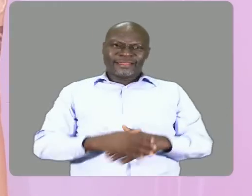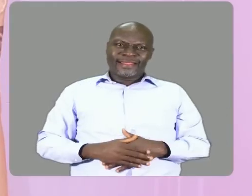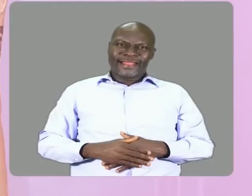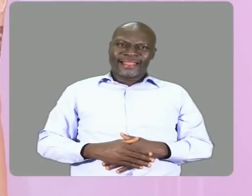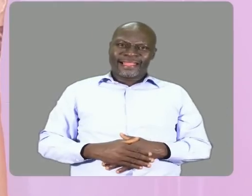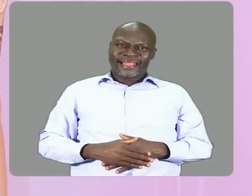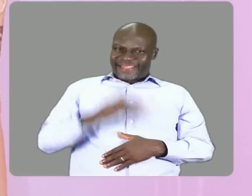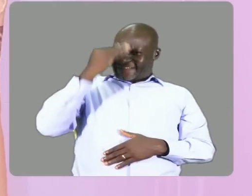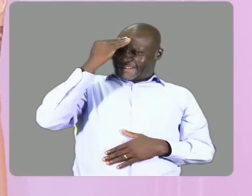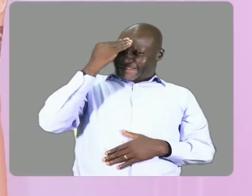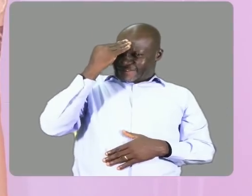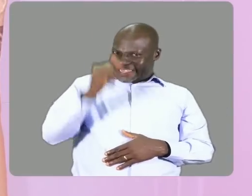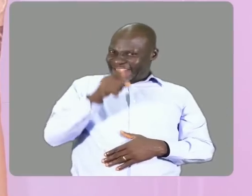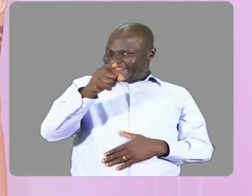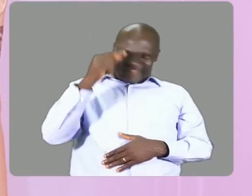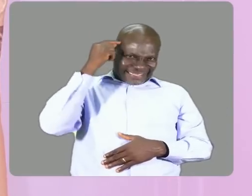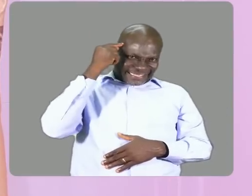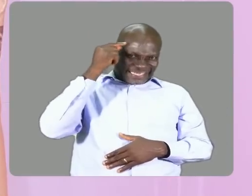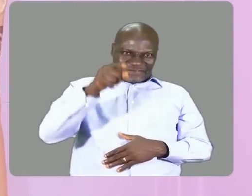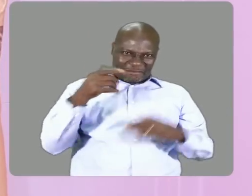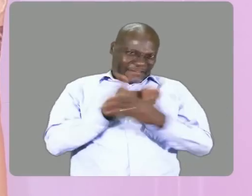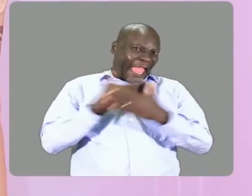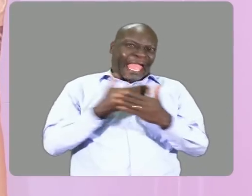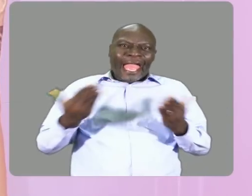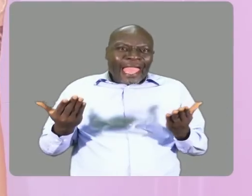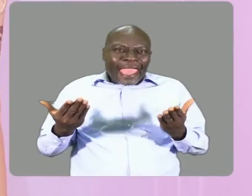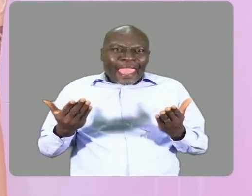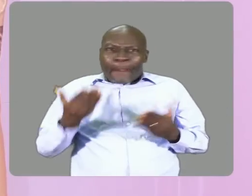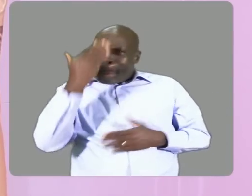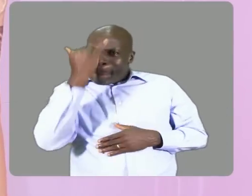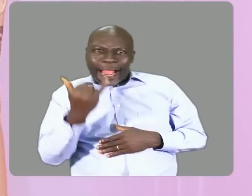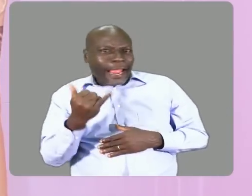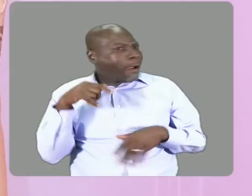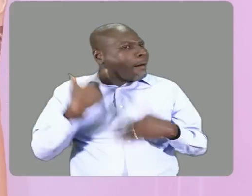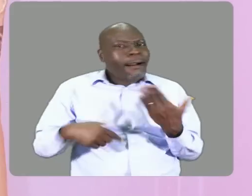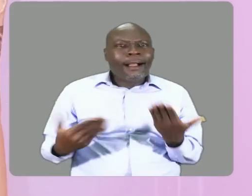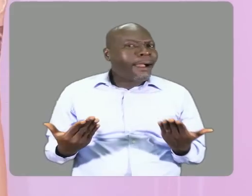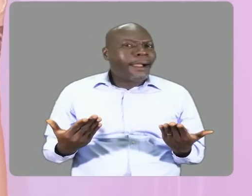Aden aye se unamu a usro bi sa no. E de asam na ba.